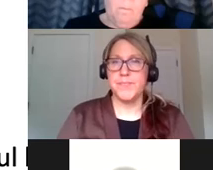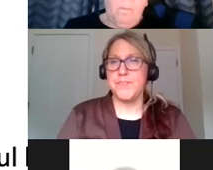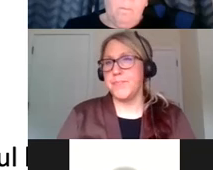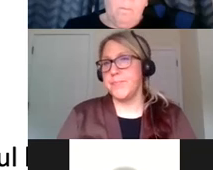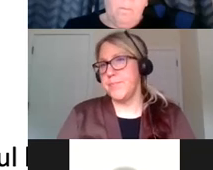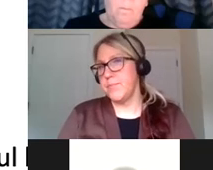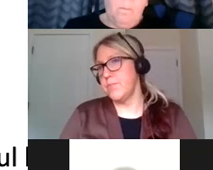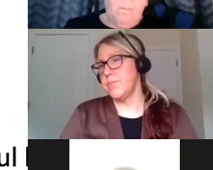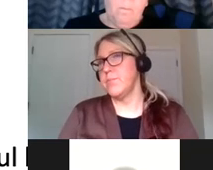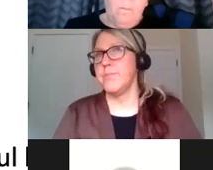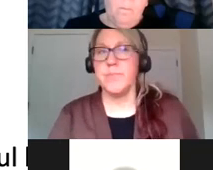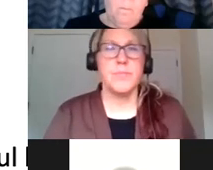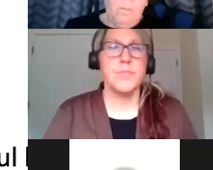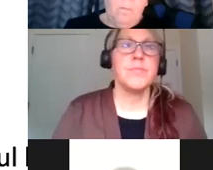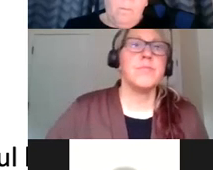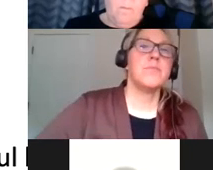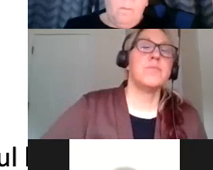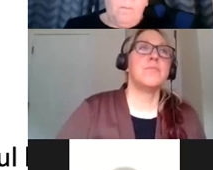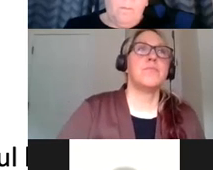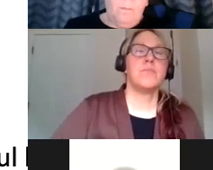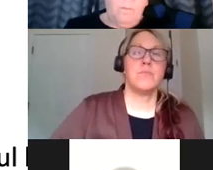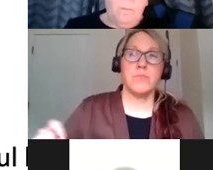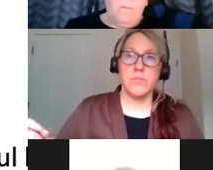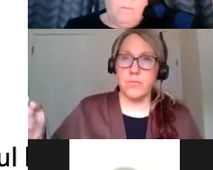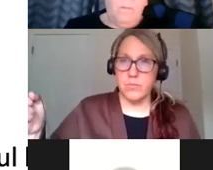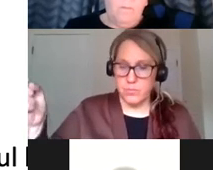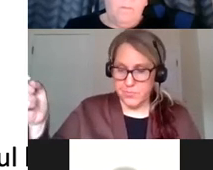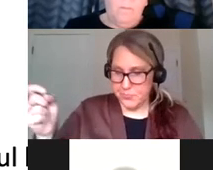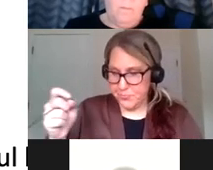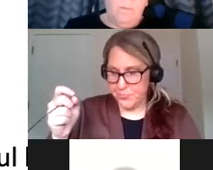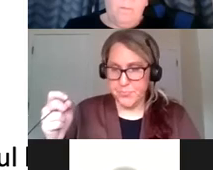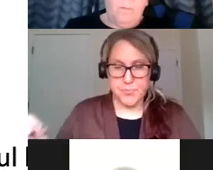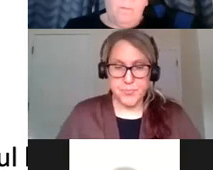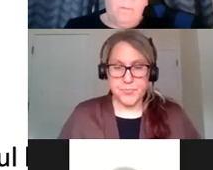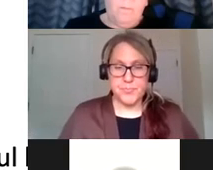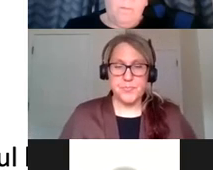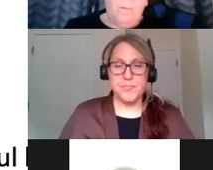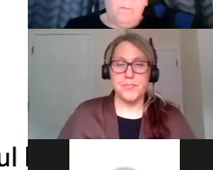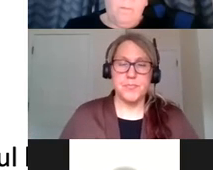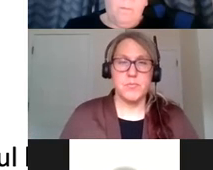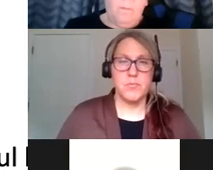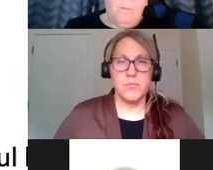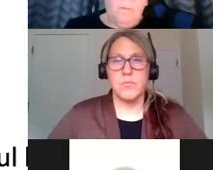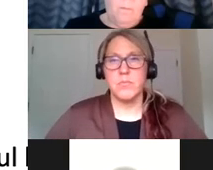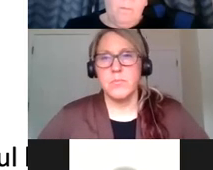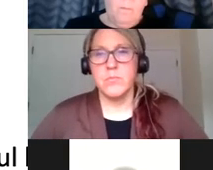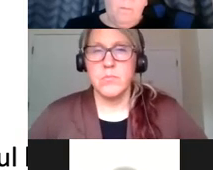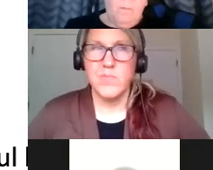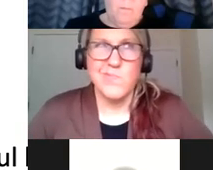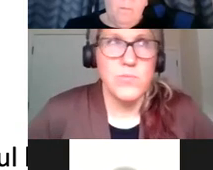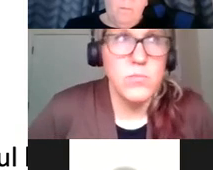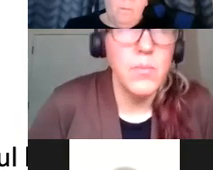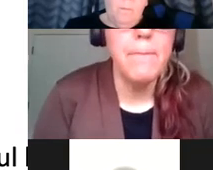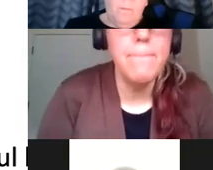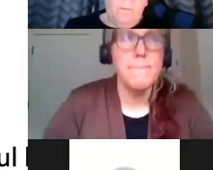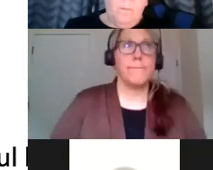logical reading order, and that all graphics, charts, logos, etc., all of them have alternative text. We want to